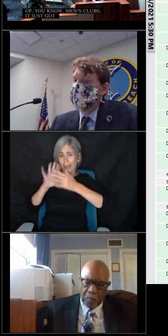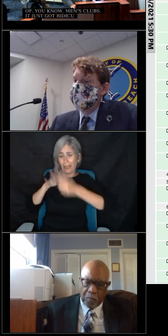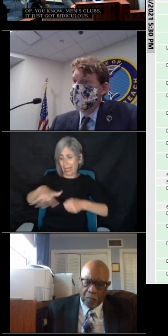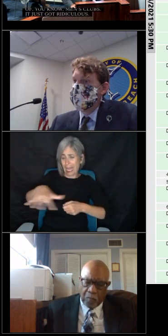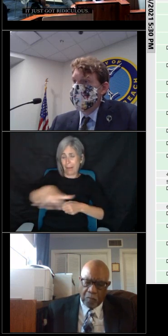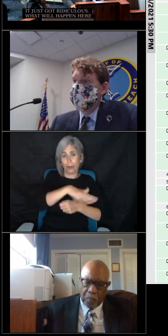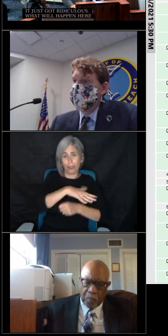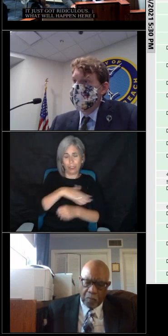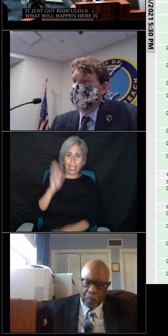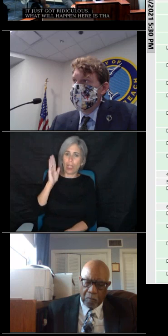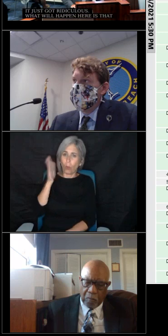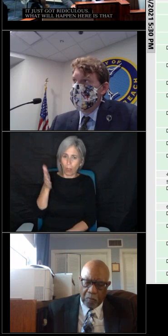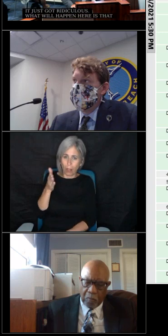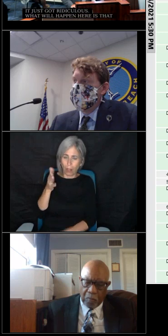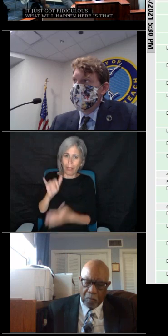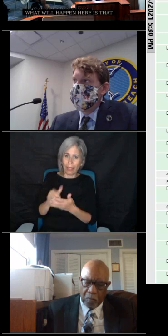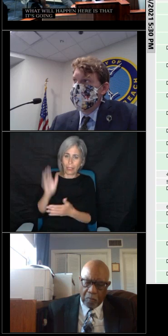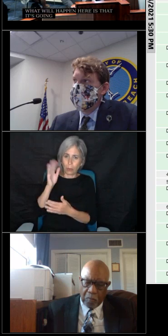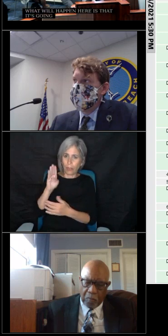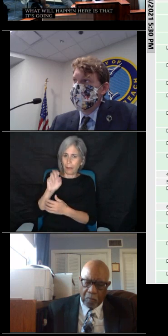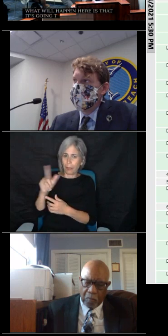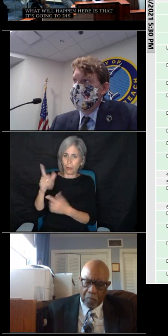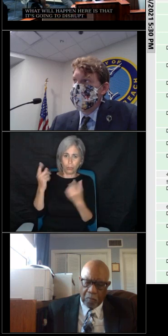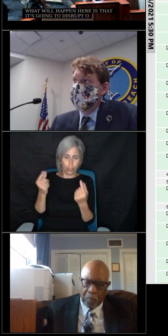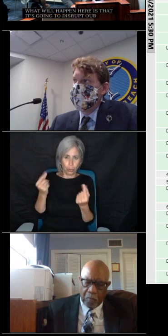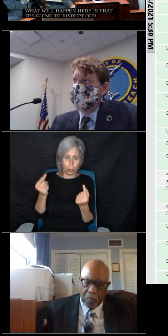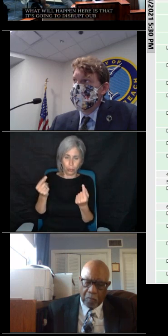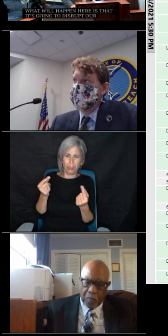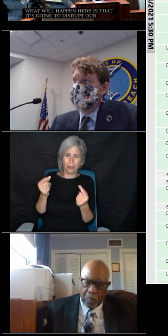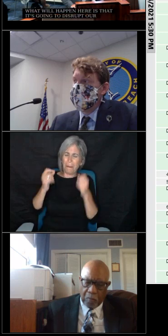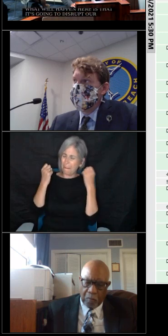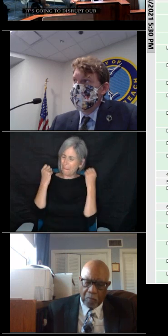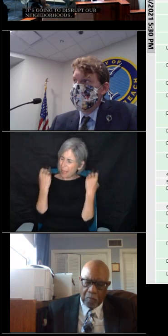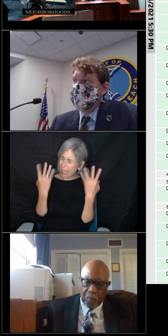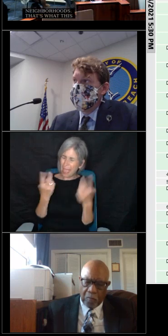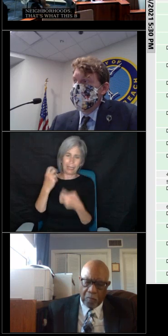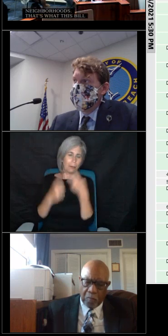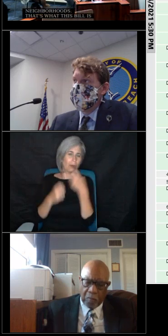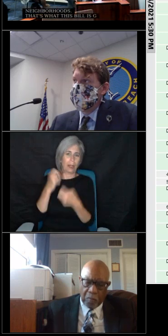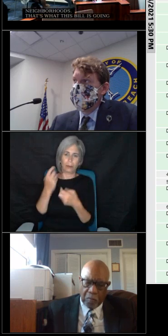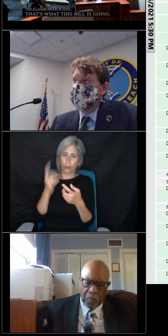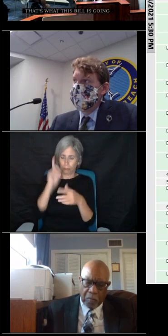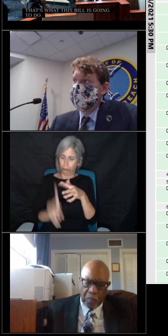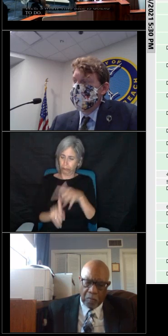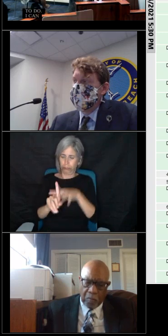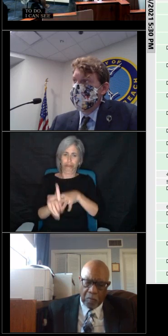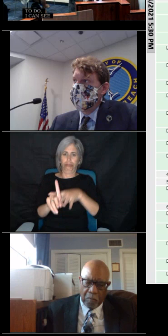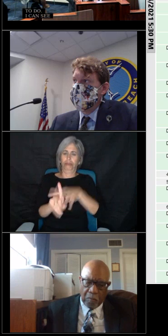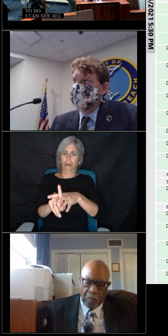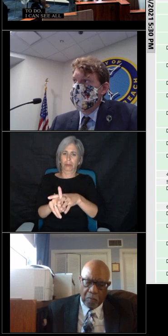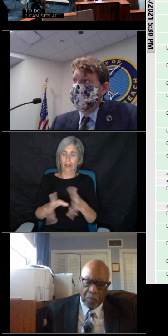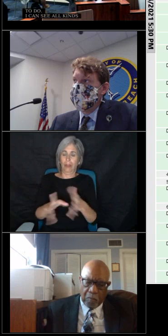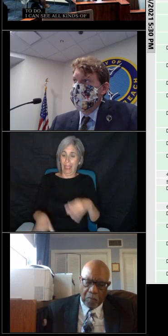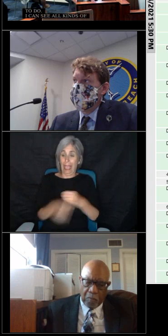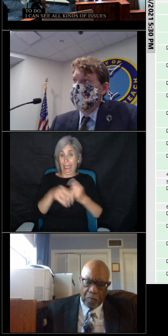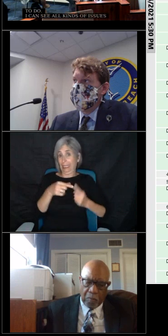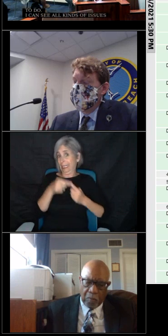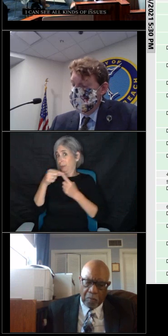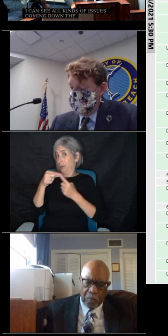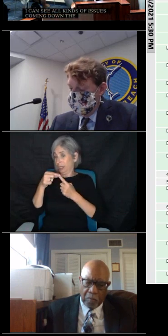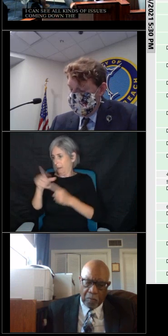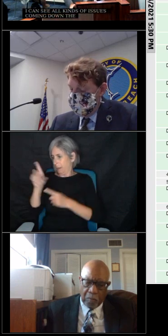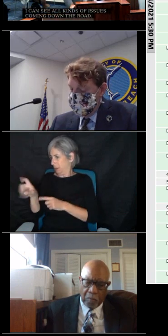what this bill is going to do. I can see all kinds of issues coming down the road, and they put a lot of exceptions in there. The door must be closed. It must be